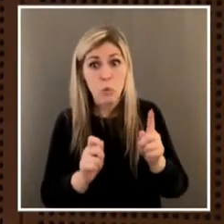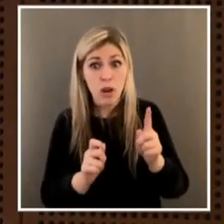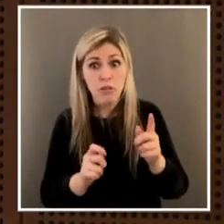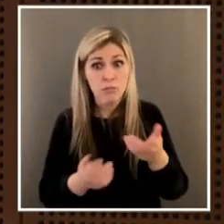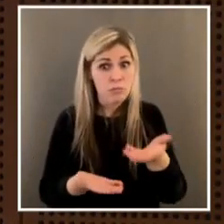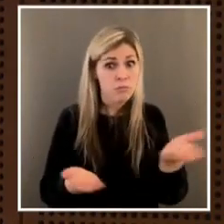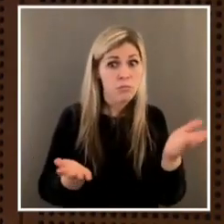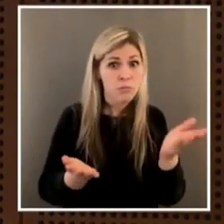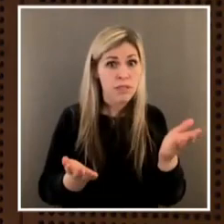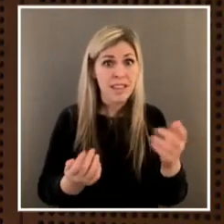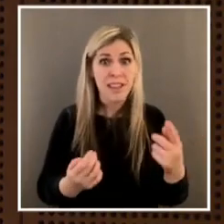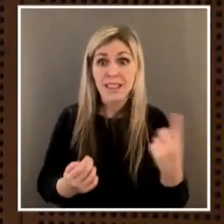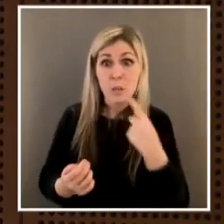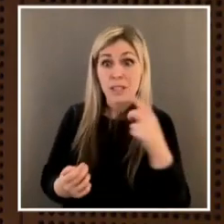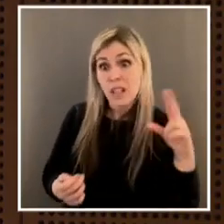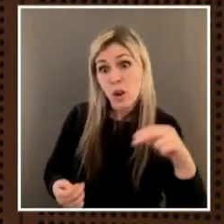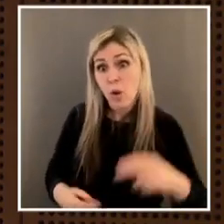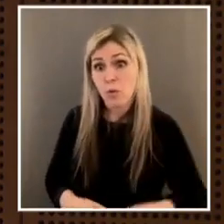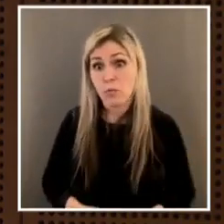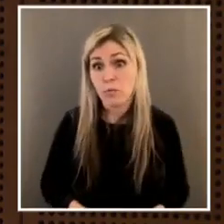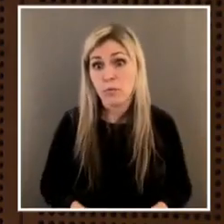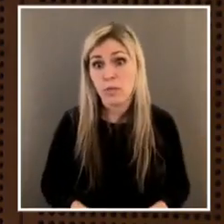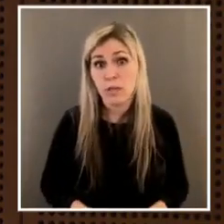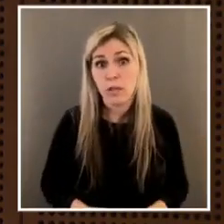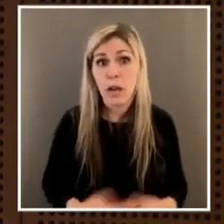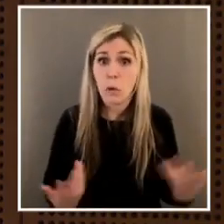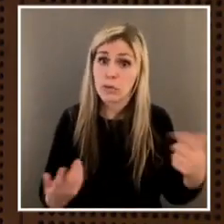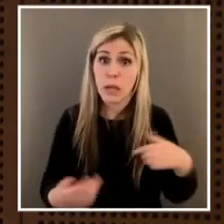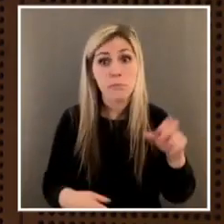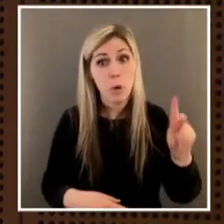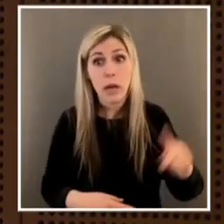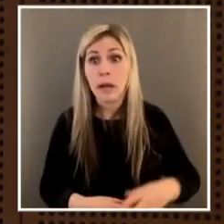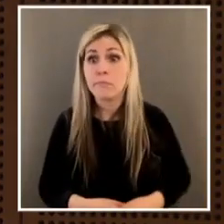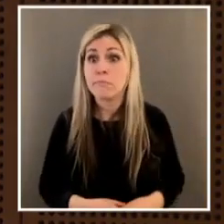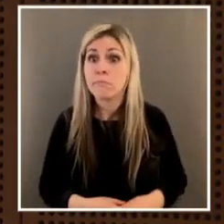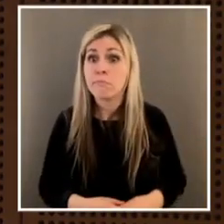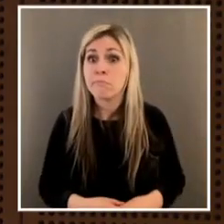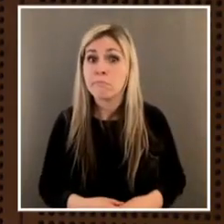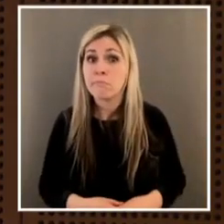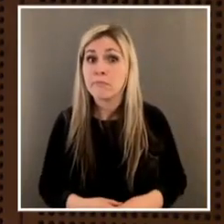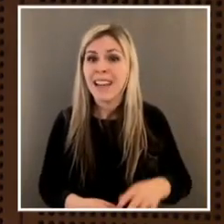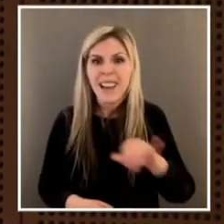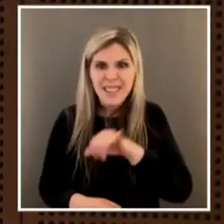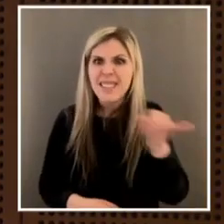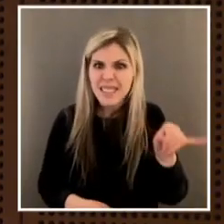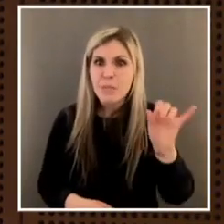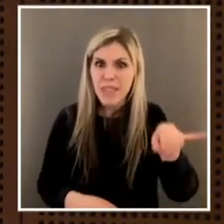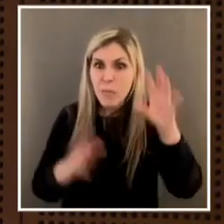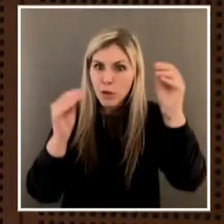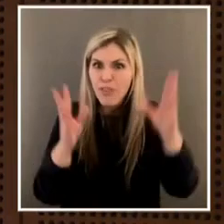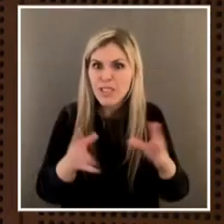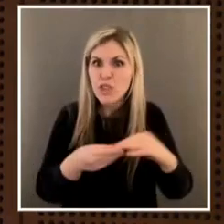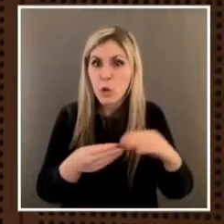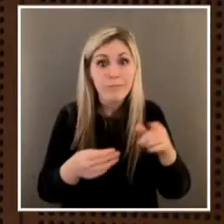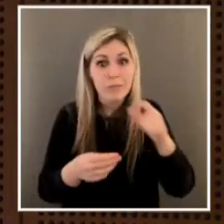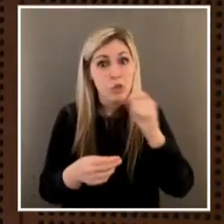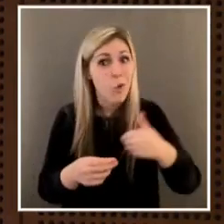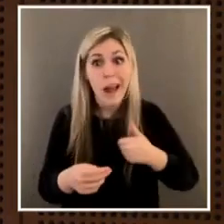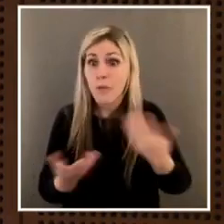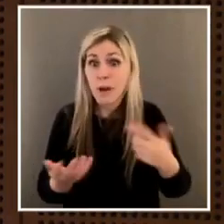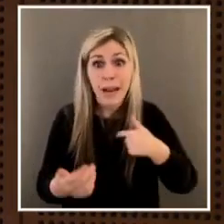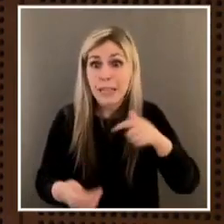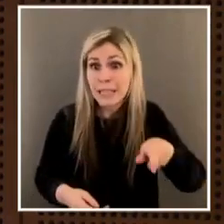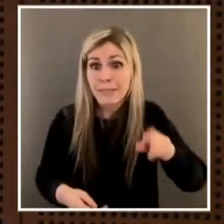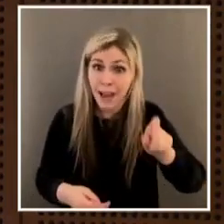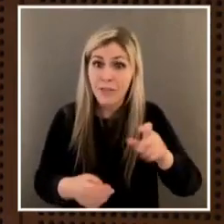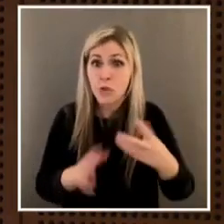And someone said, no. And I was like, okay, just like that professor, you don't have what I need, so I have to go